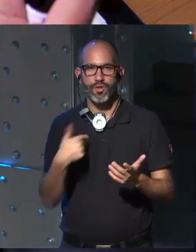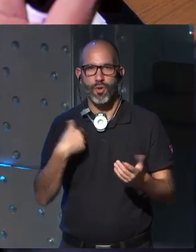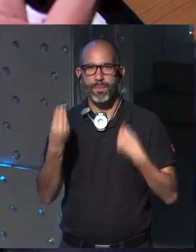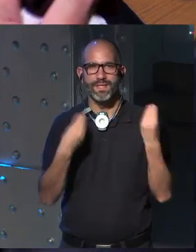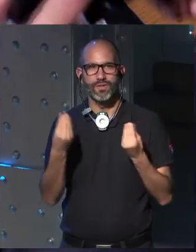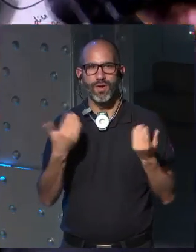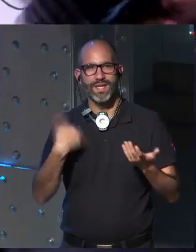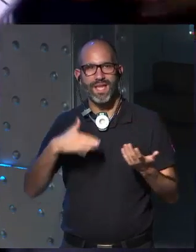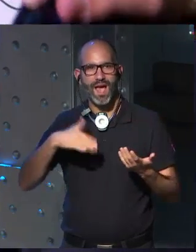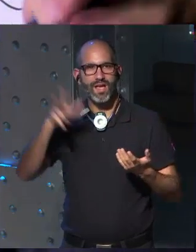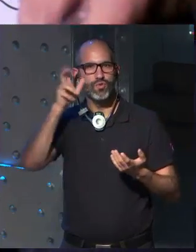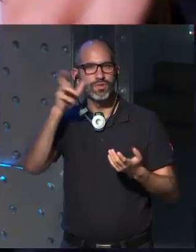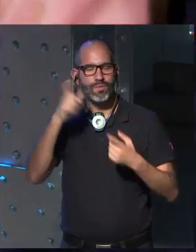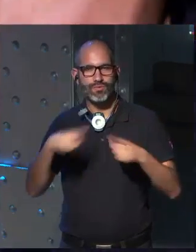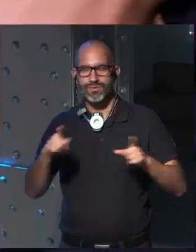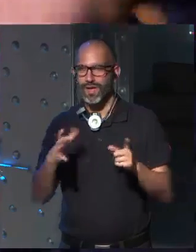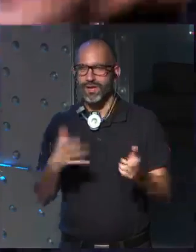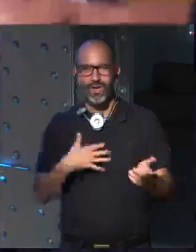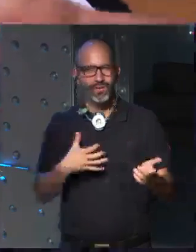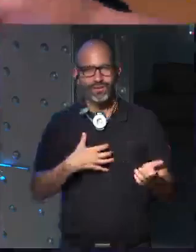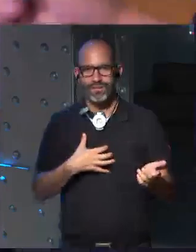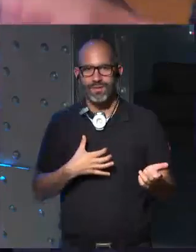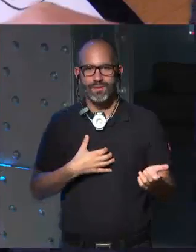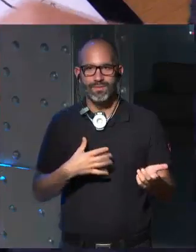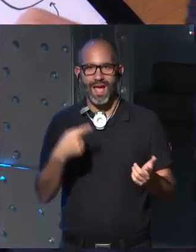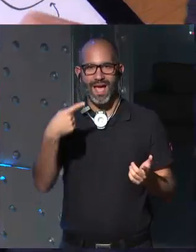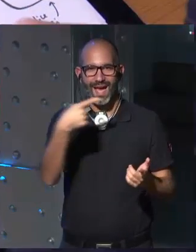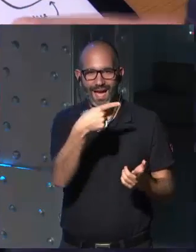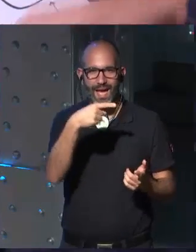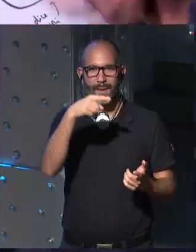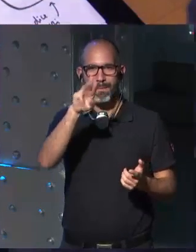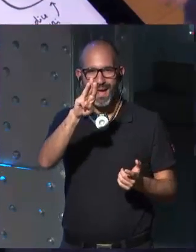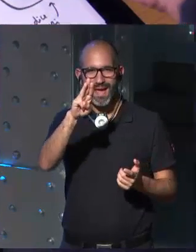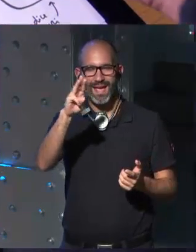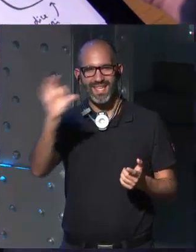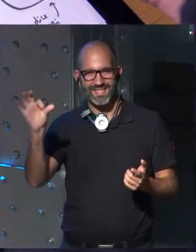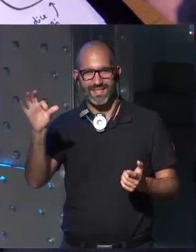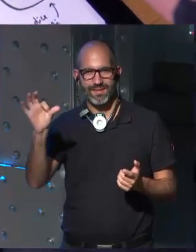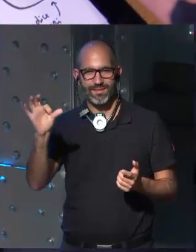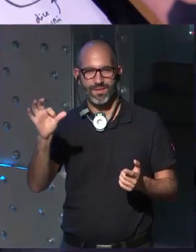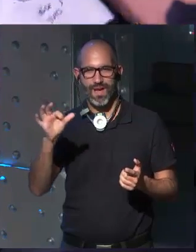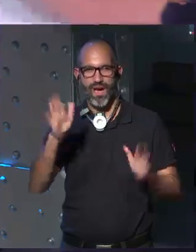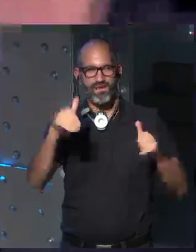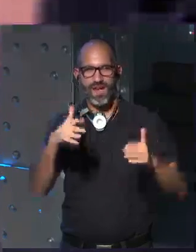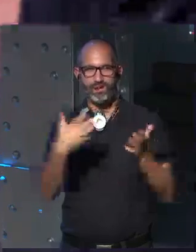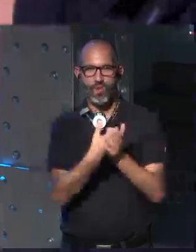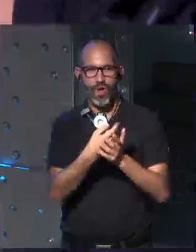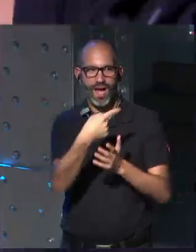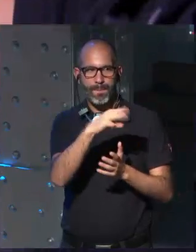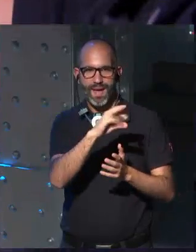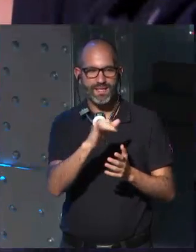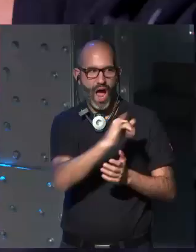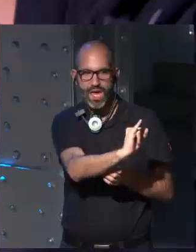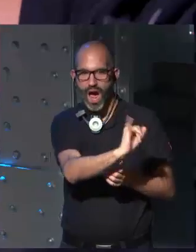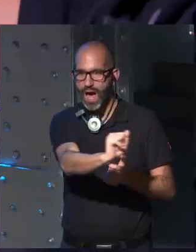But GPS was something I started to notice that was everywhere and all around us. Everyone used it. Nobody really knew what it was.